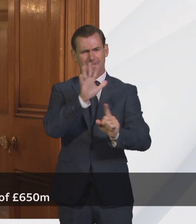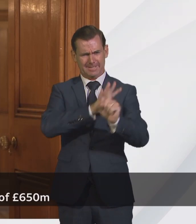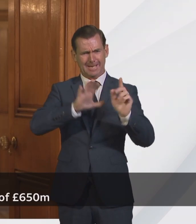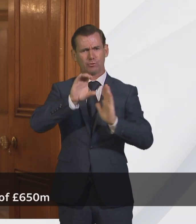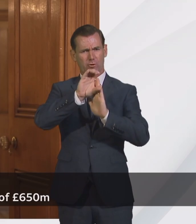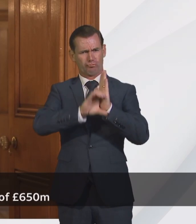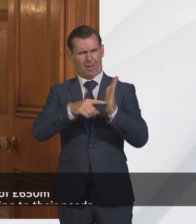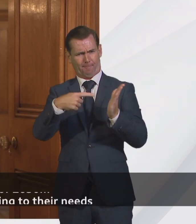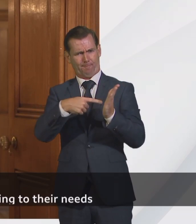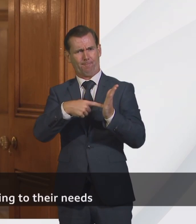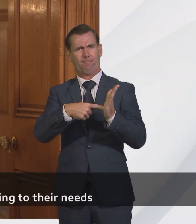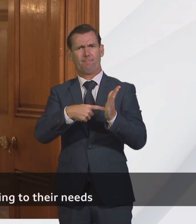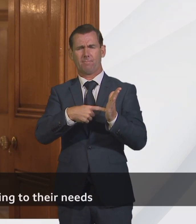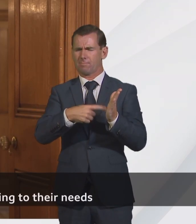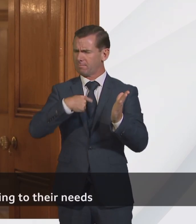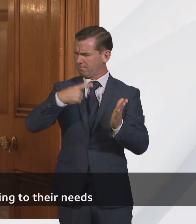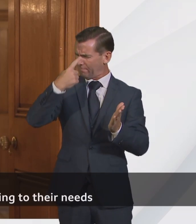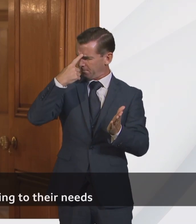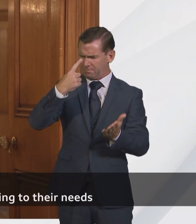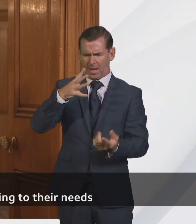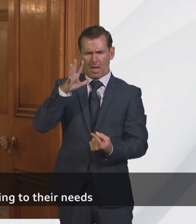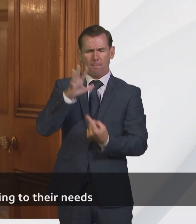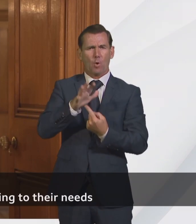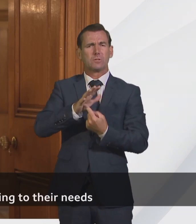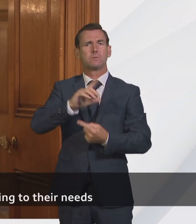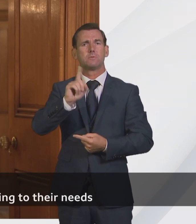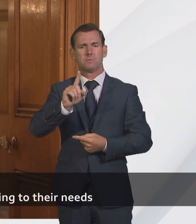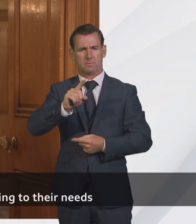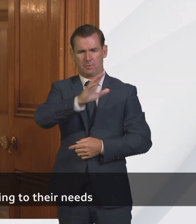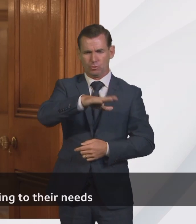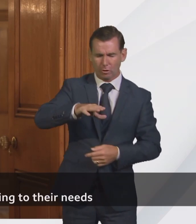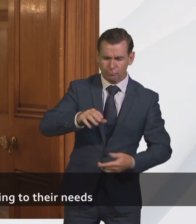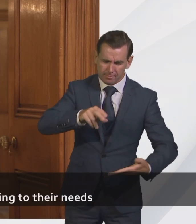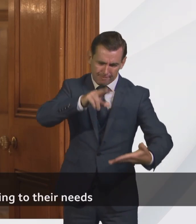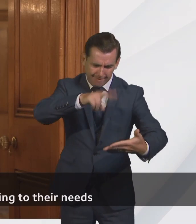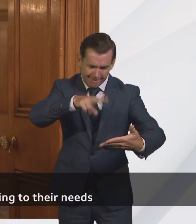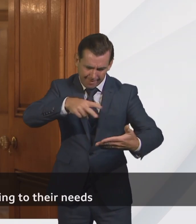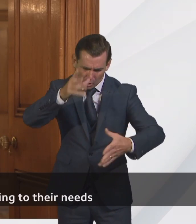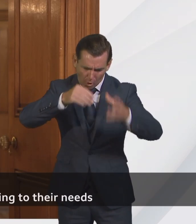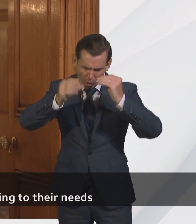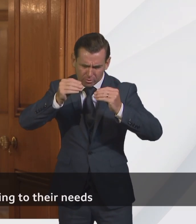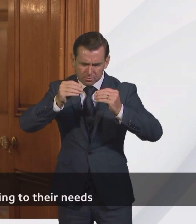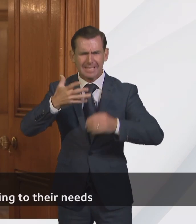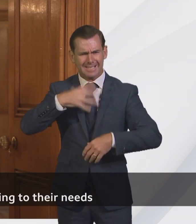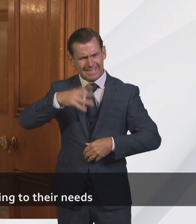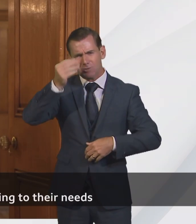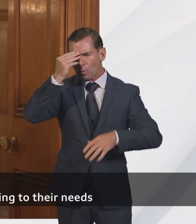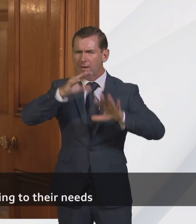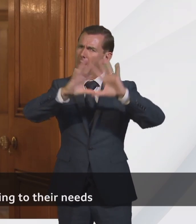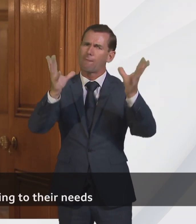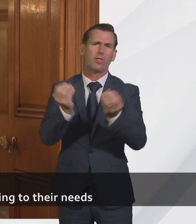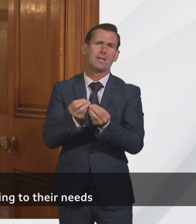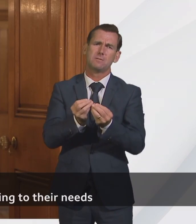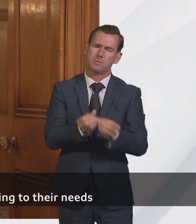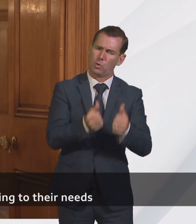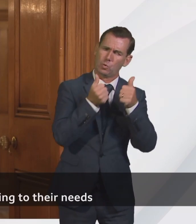our children about it. Lucy, would you like to follow up? I would, please. Just two quick things. Firstly, do you think